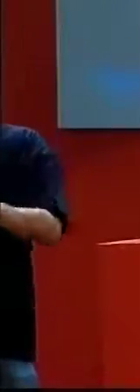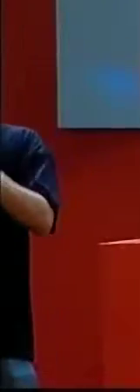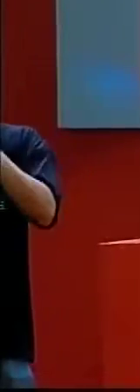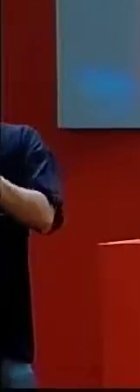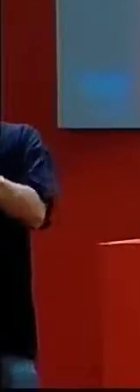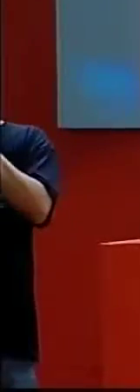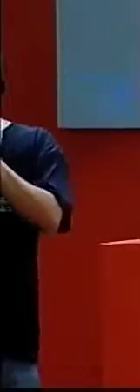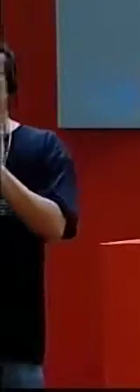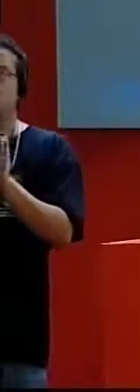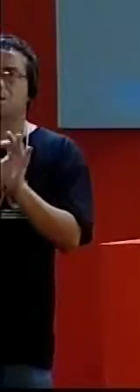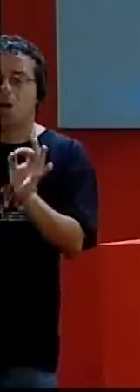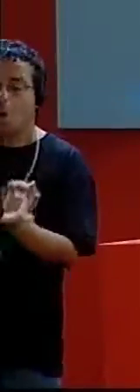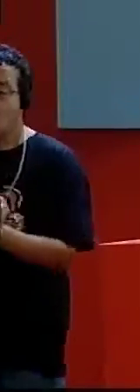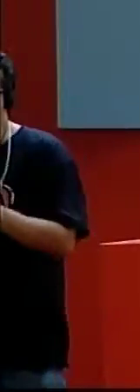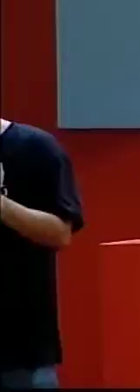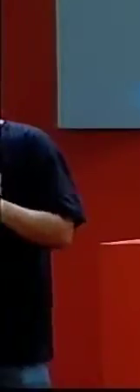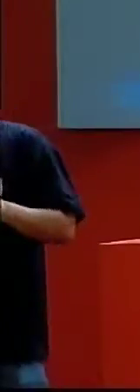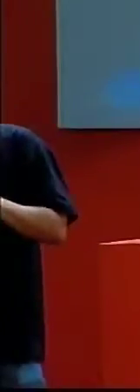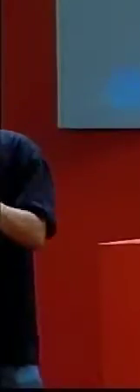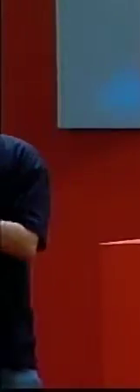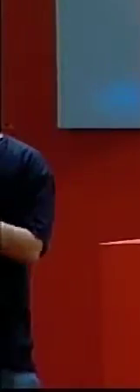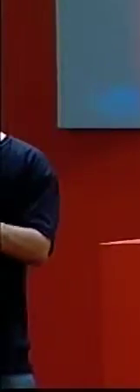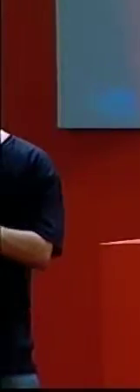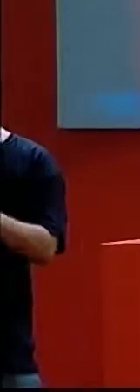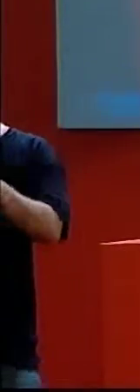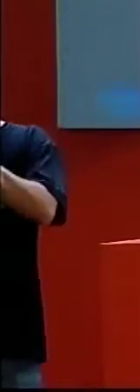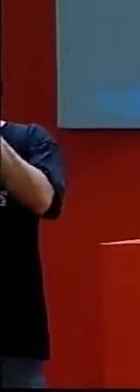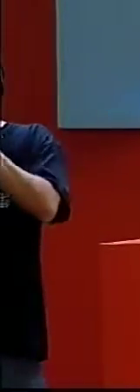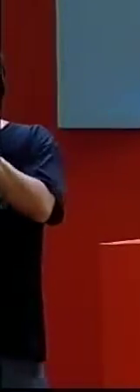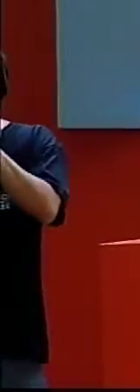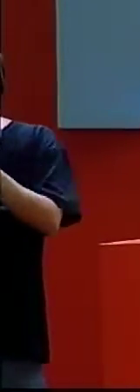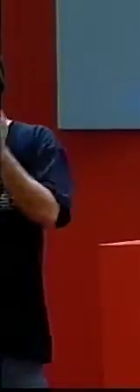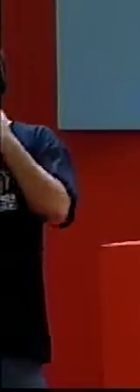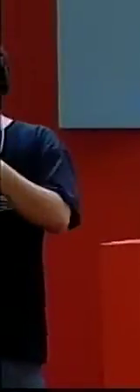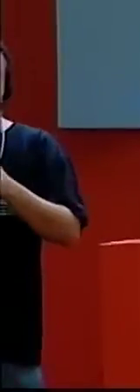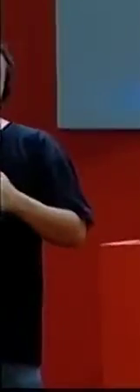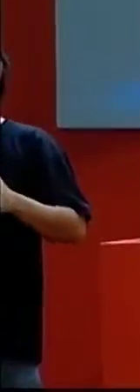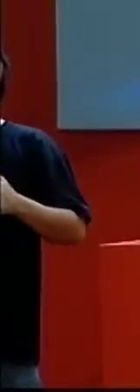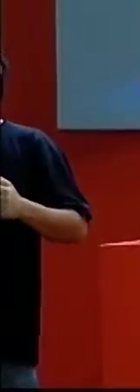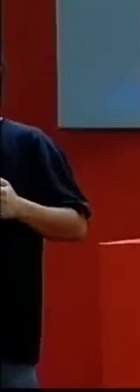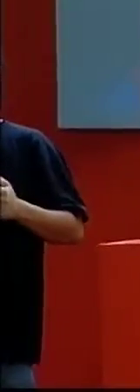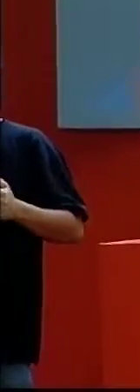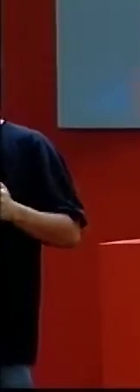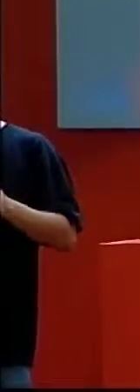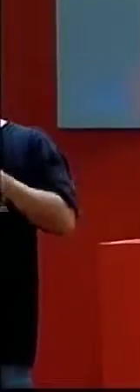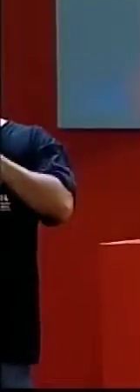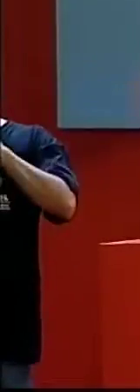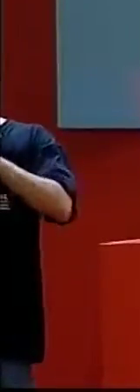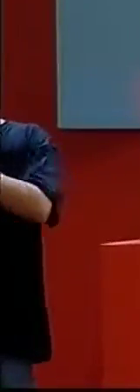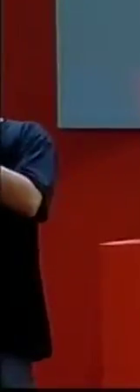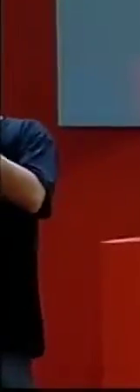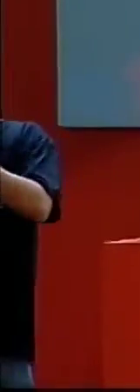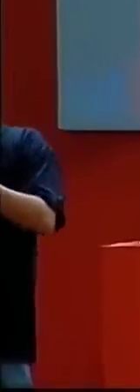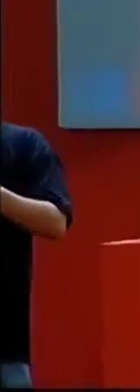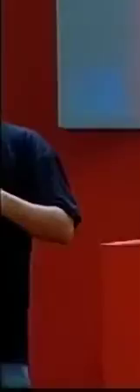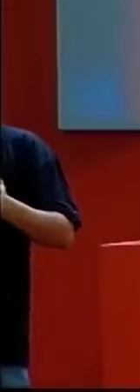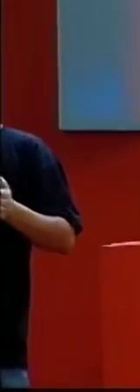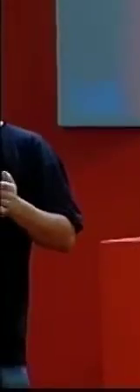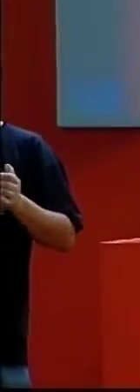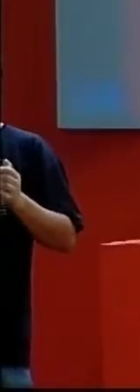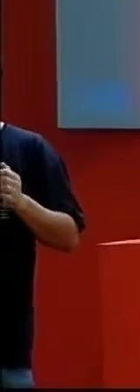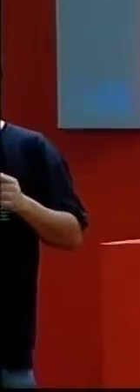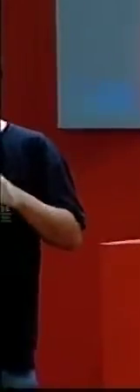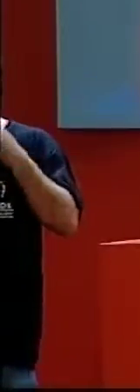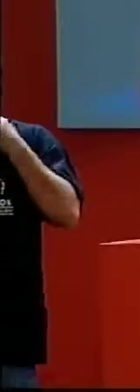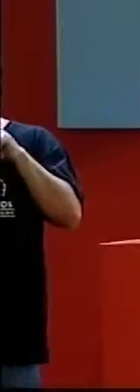critical role to play, because as all of the previous speakers have mentioned, we have a critique of